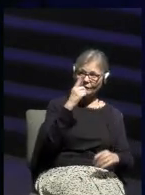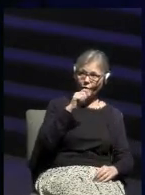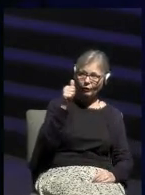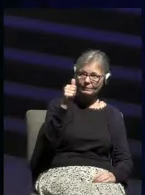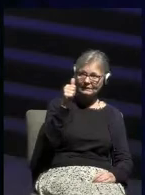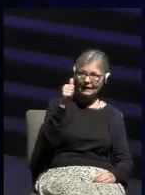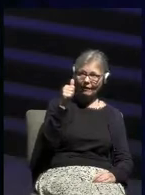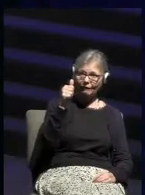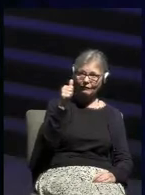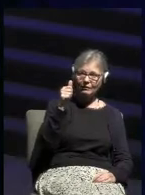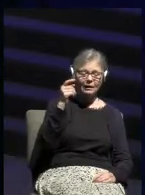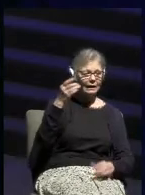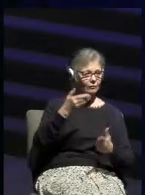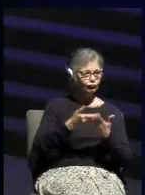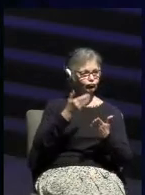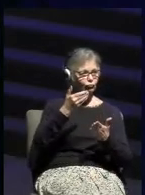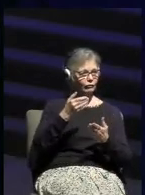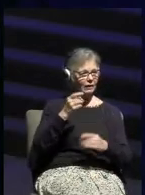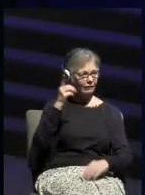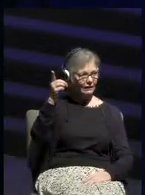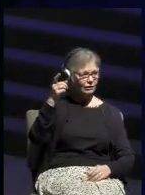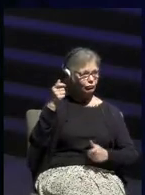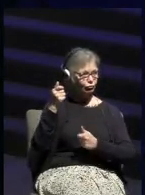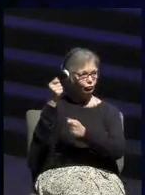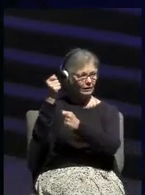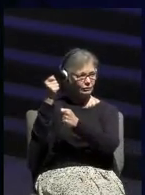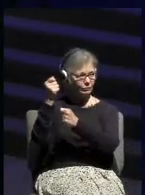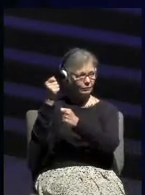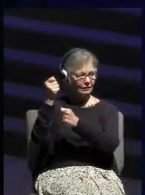God has proven Himself trustworthy.